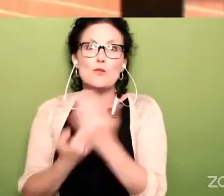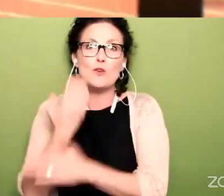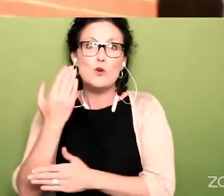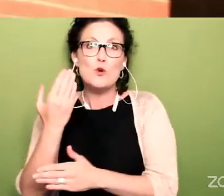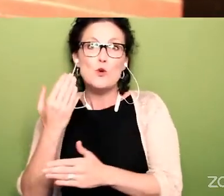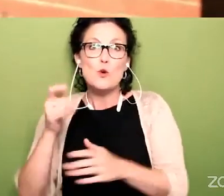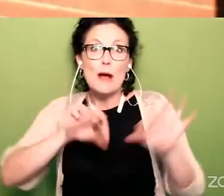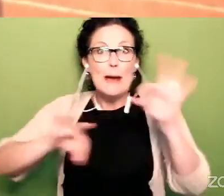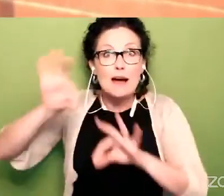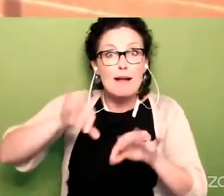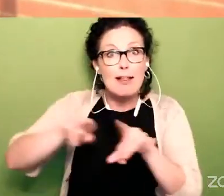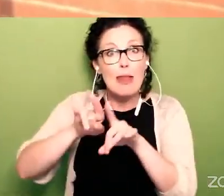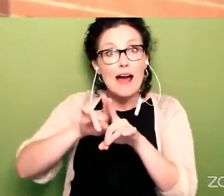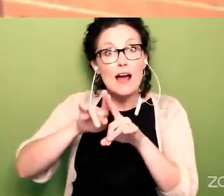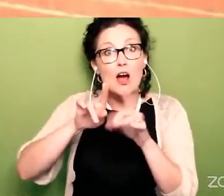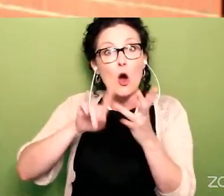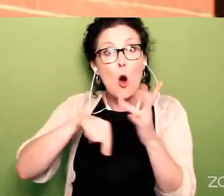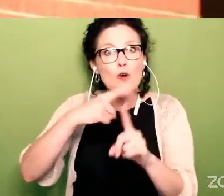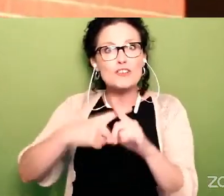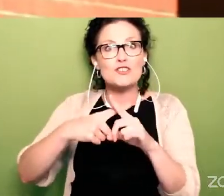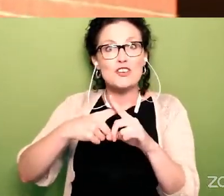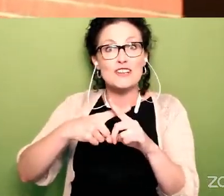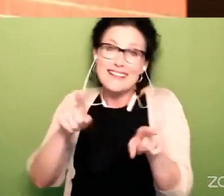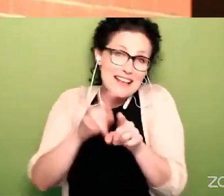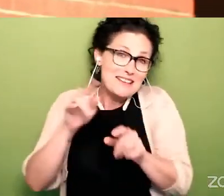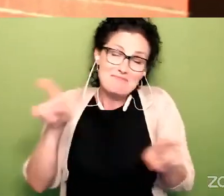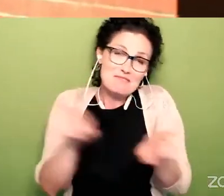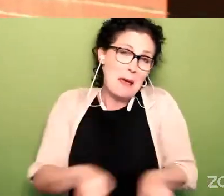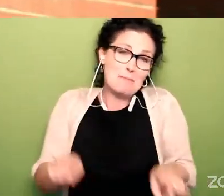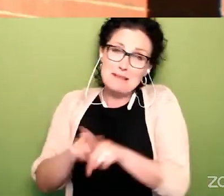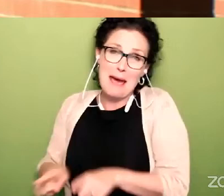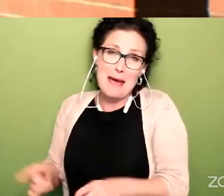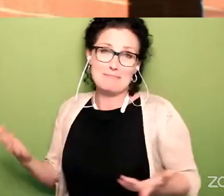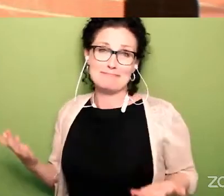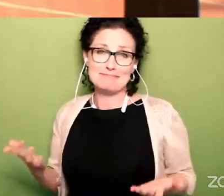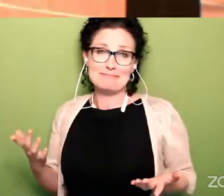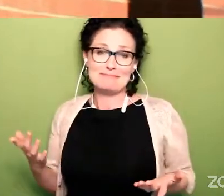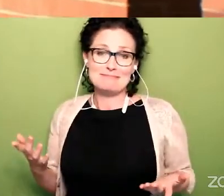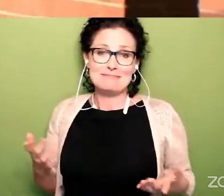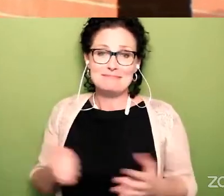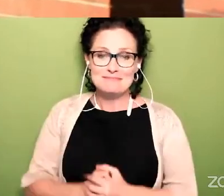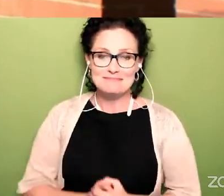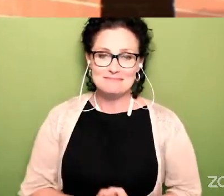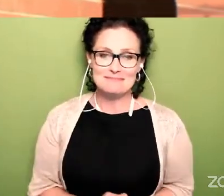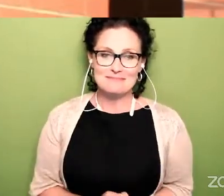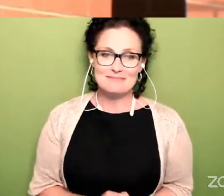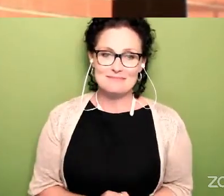Can I come? We can have a romantic date there. Maybe.